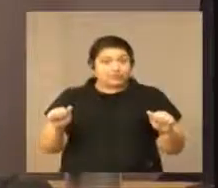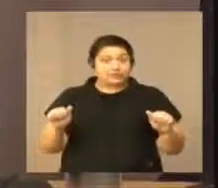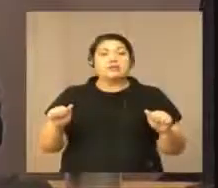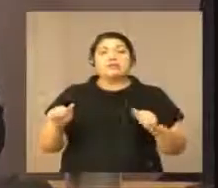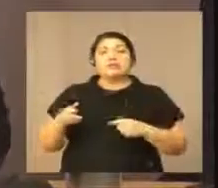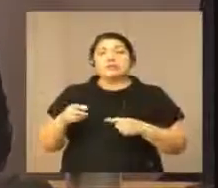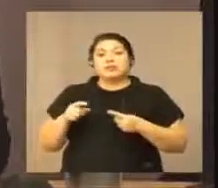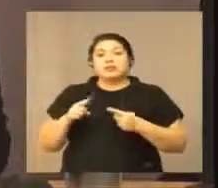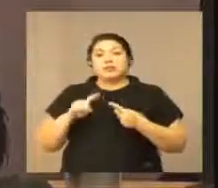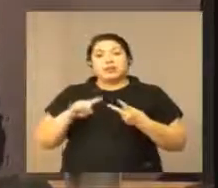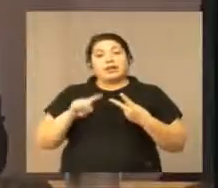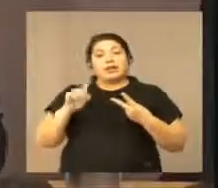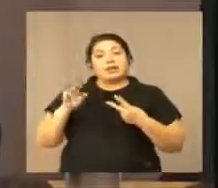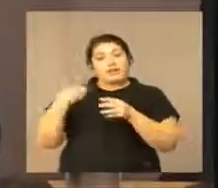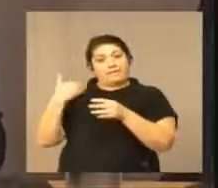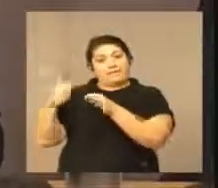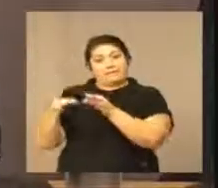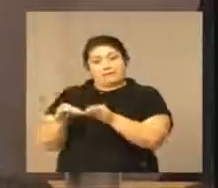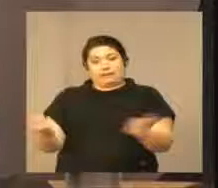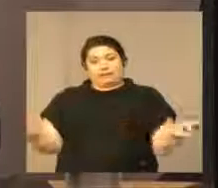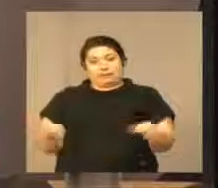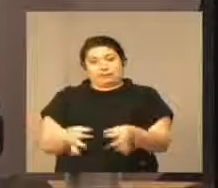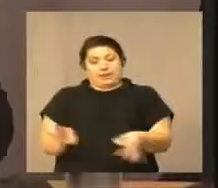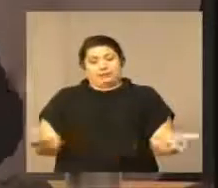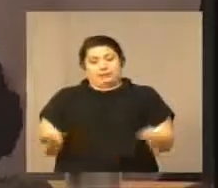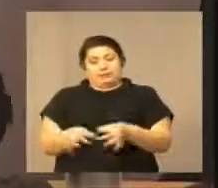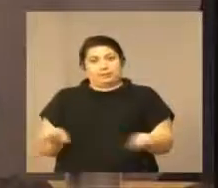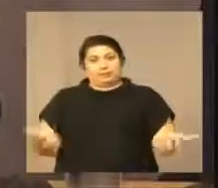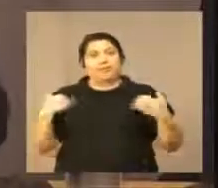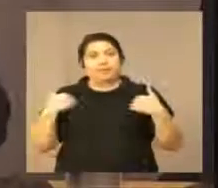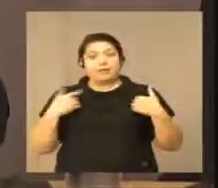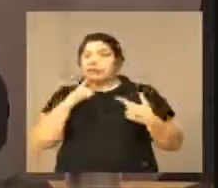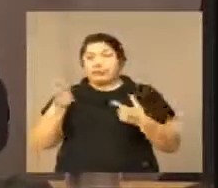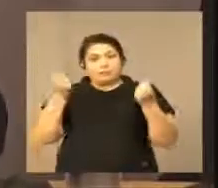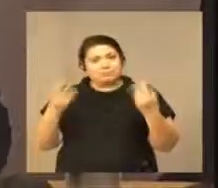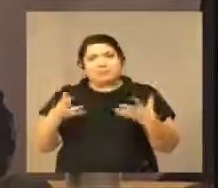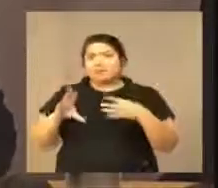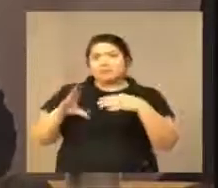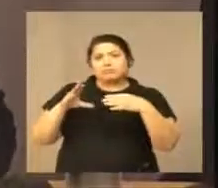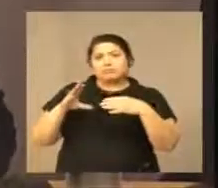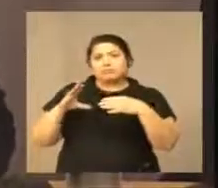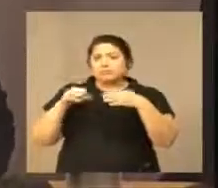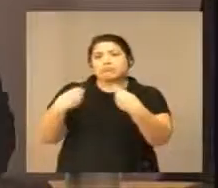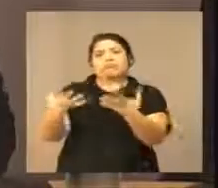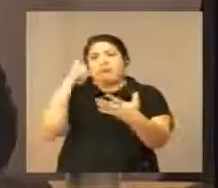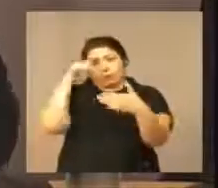and then the text along the bottom. So there's a lot going on, I want to commend AFN for